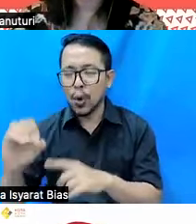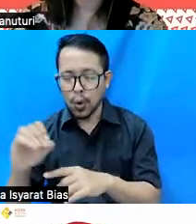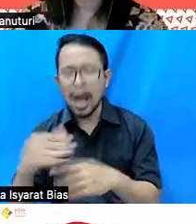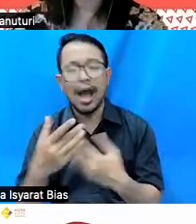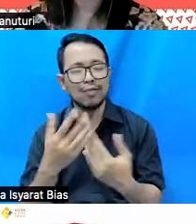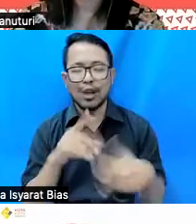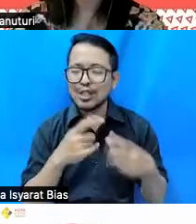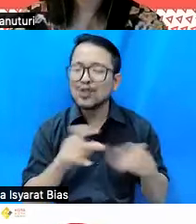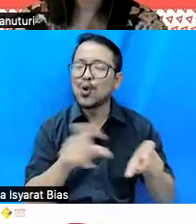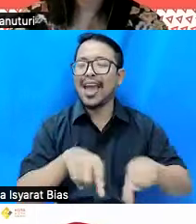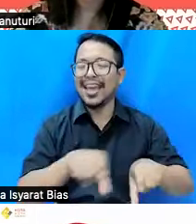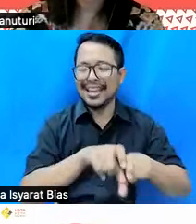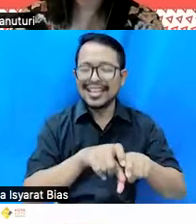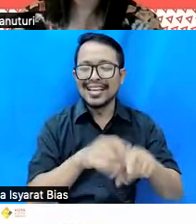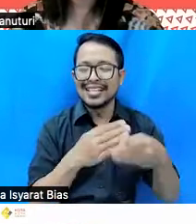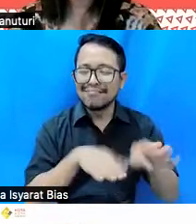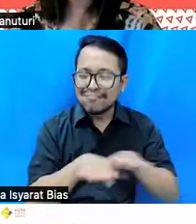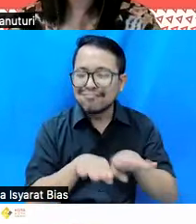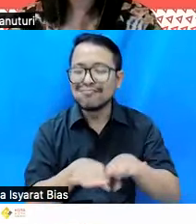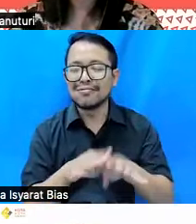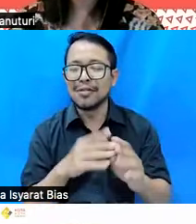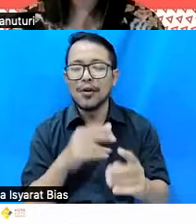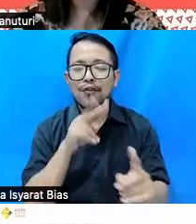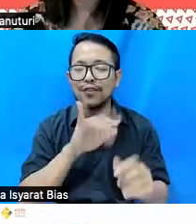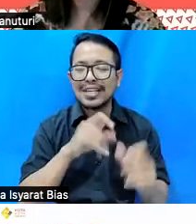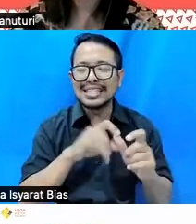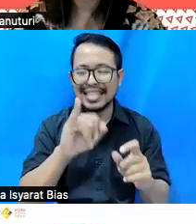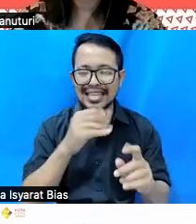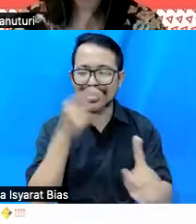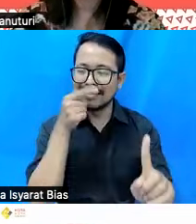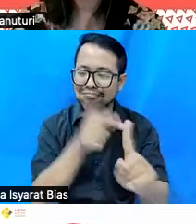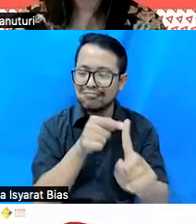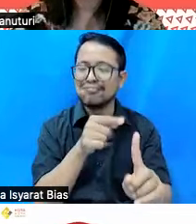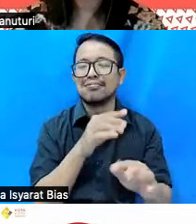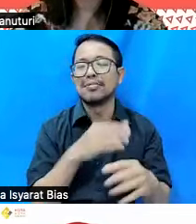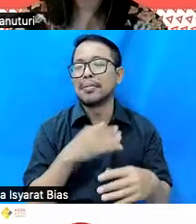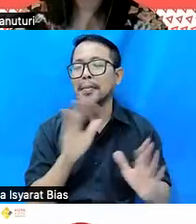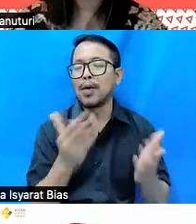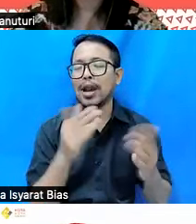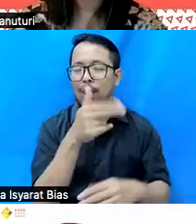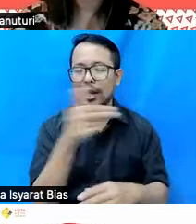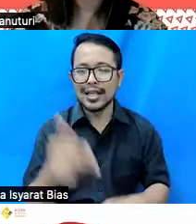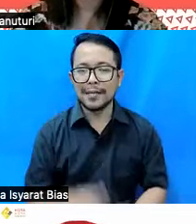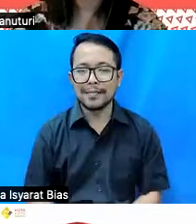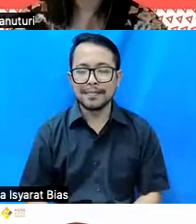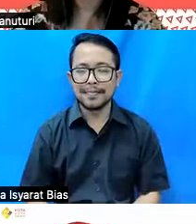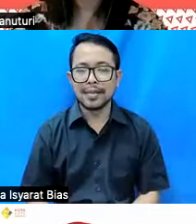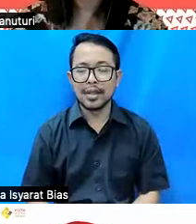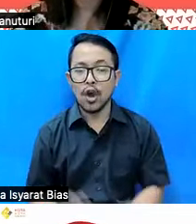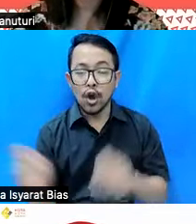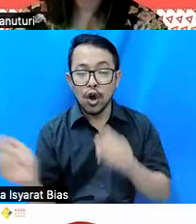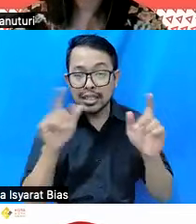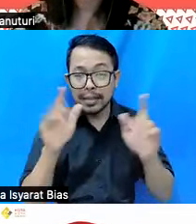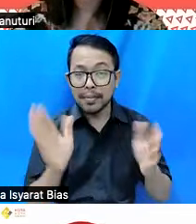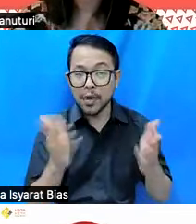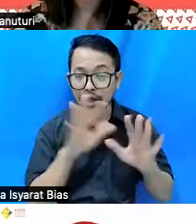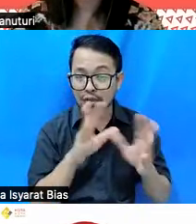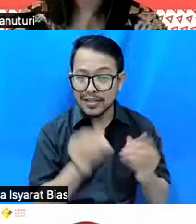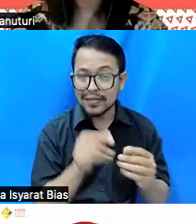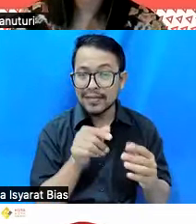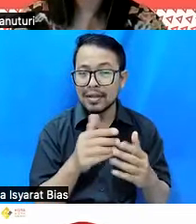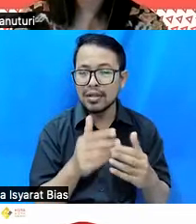GDI hub, as well as UCL. So this is very in line with the vision of city in Indonesia.